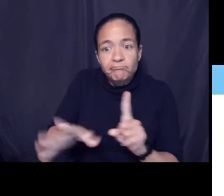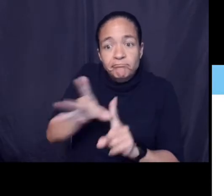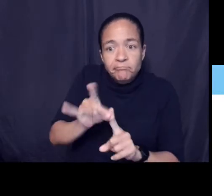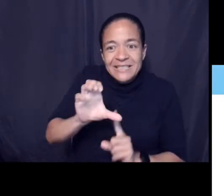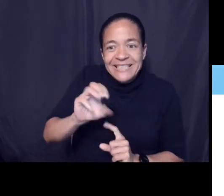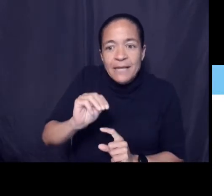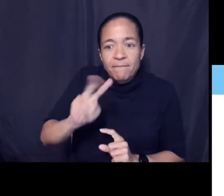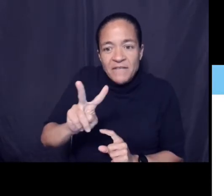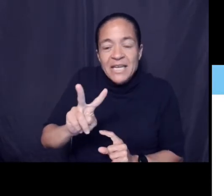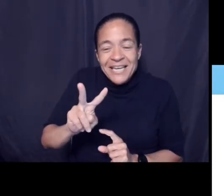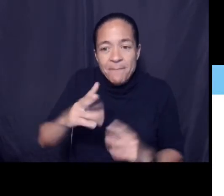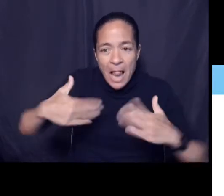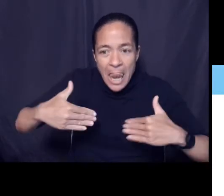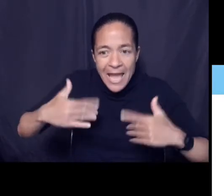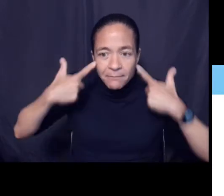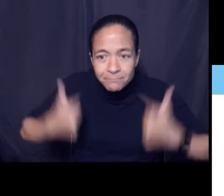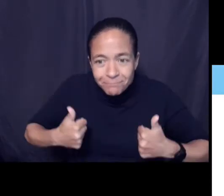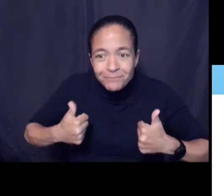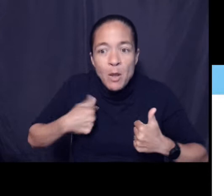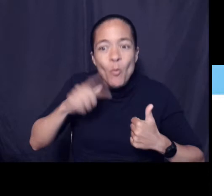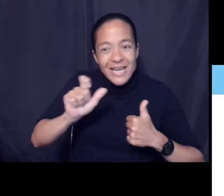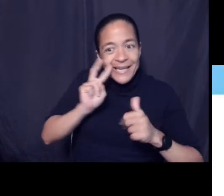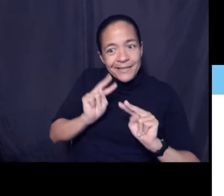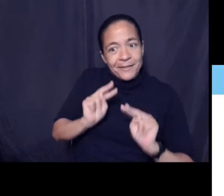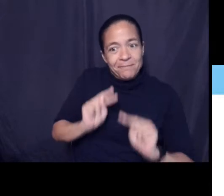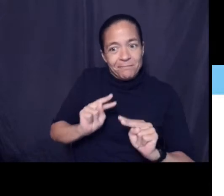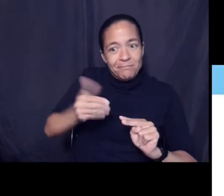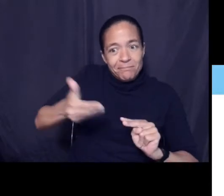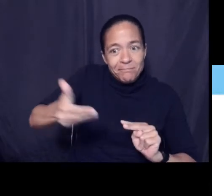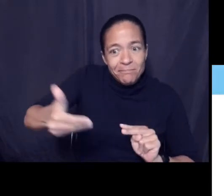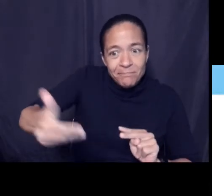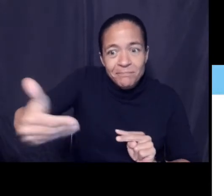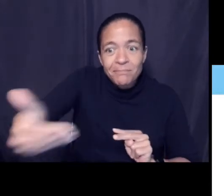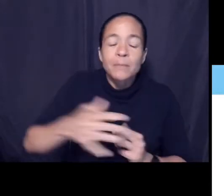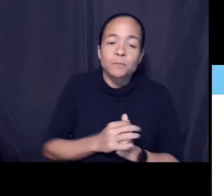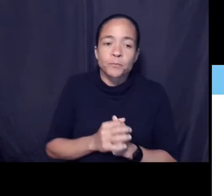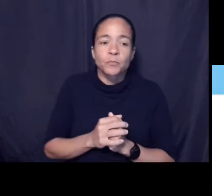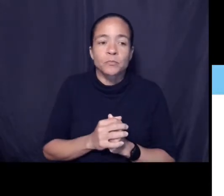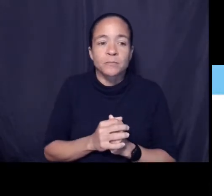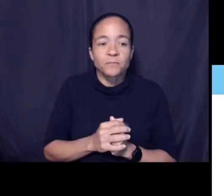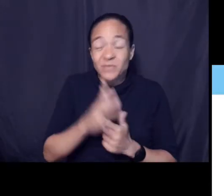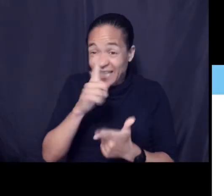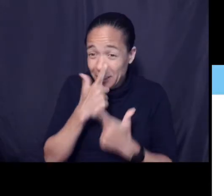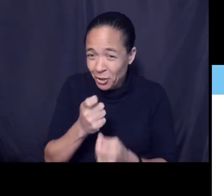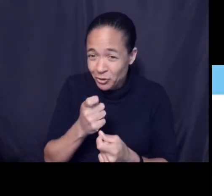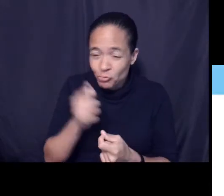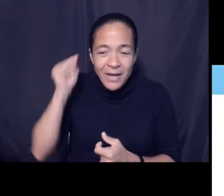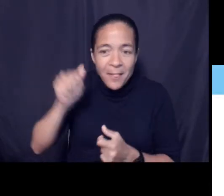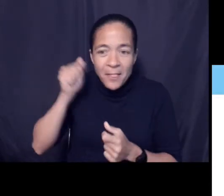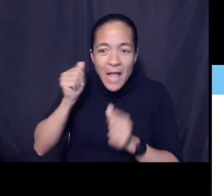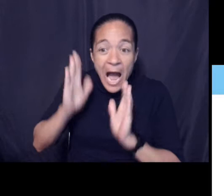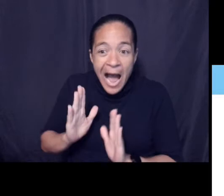CMV infection. An interesting note for audiologists is that in many cases, we're the first provider